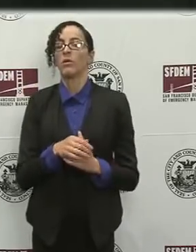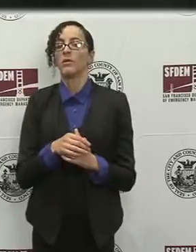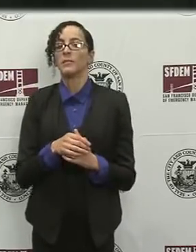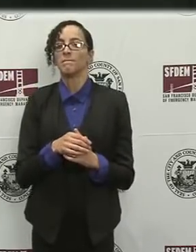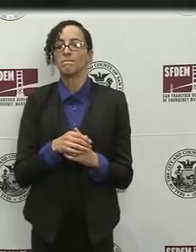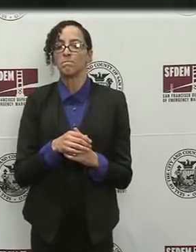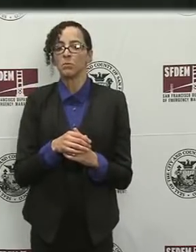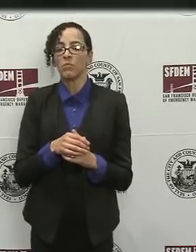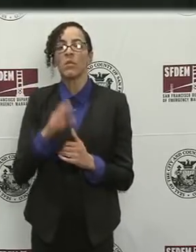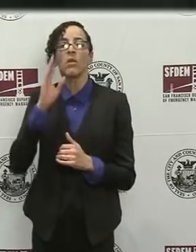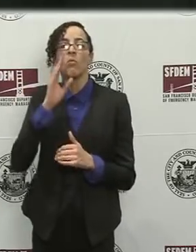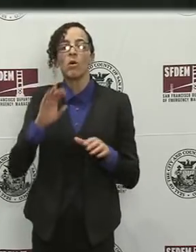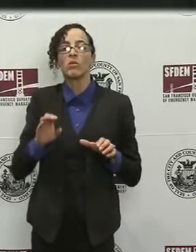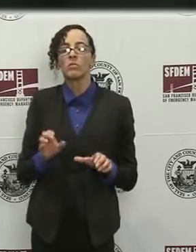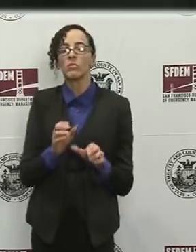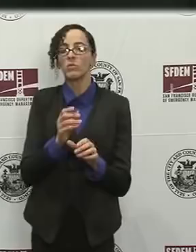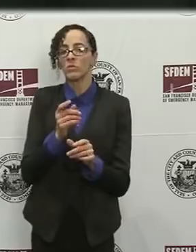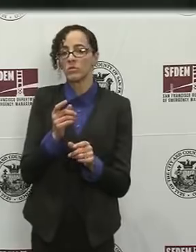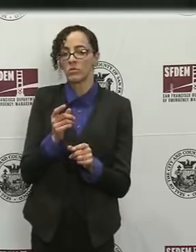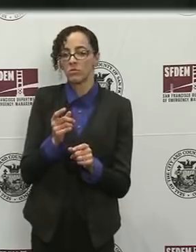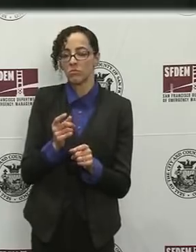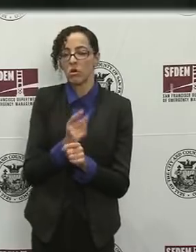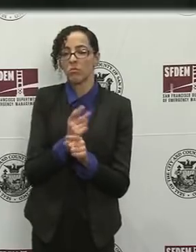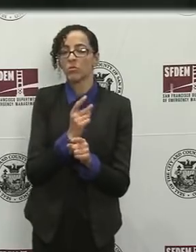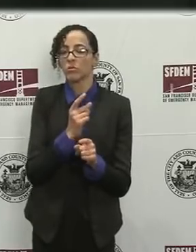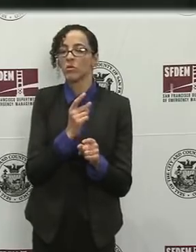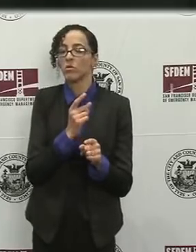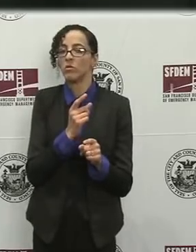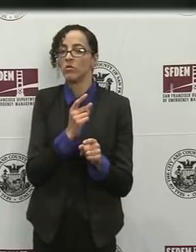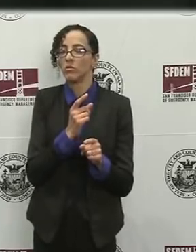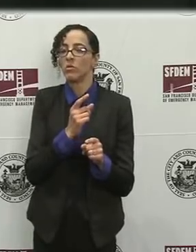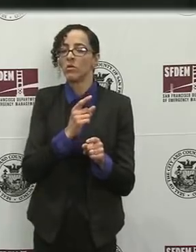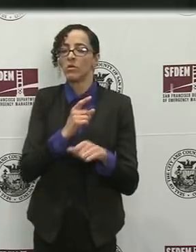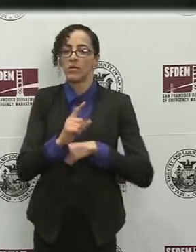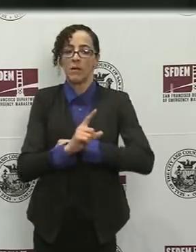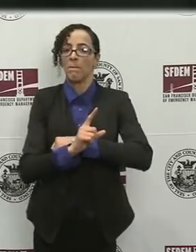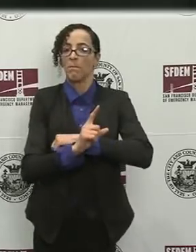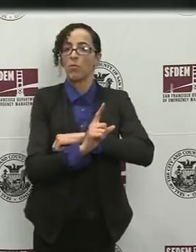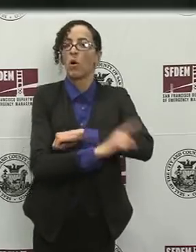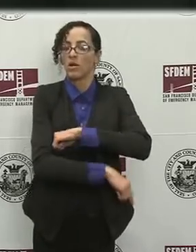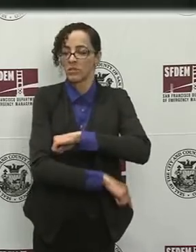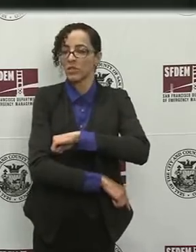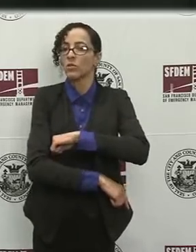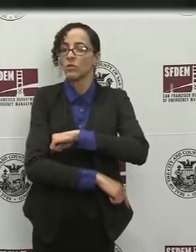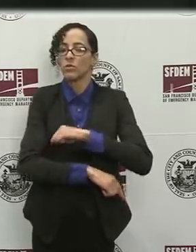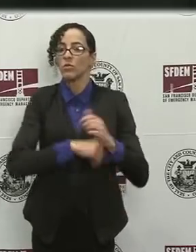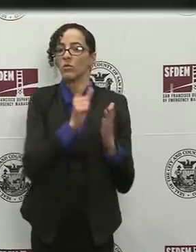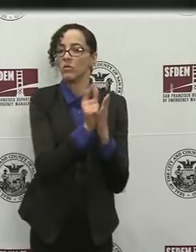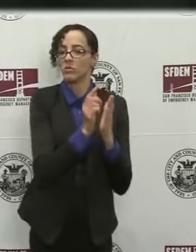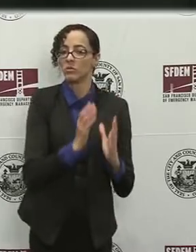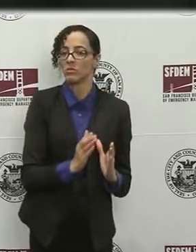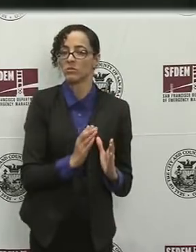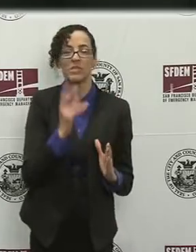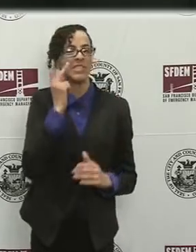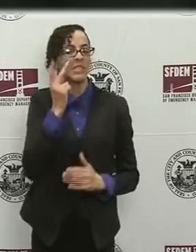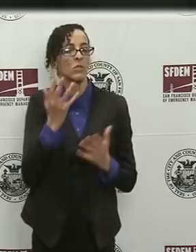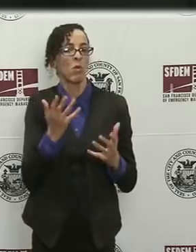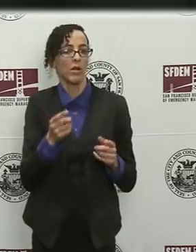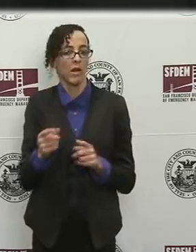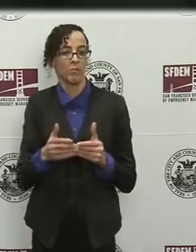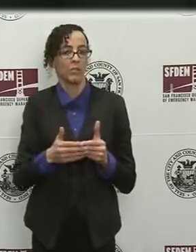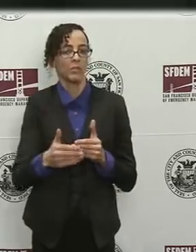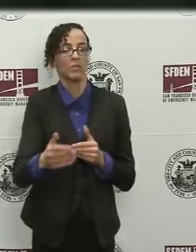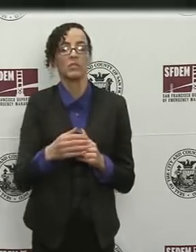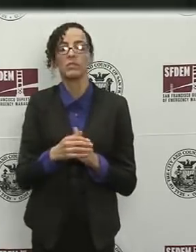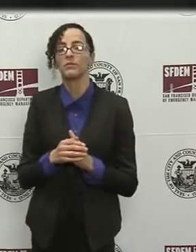proper prosecutor, and we'll see what happens. Thank you. The next questions are for Dr. Grant